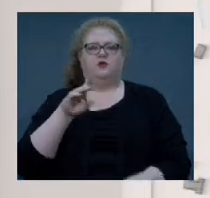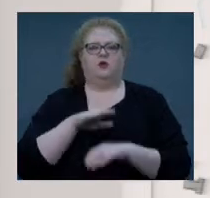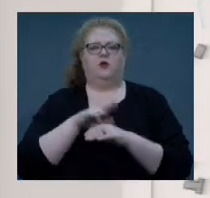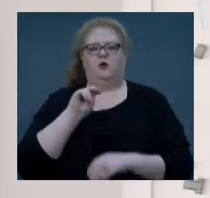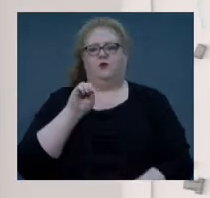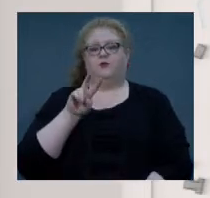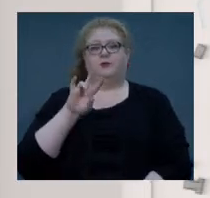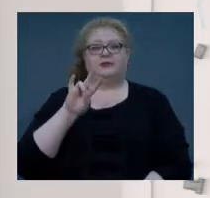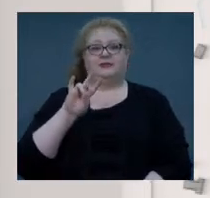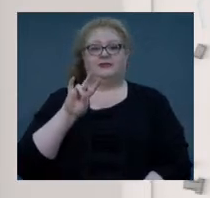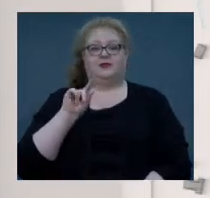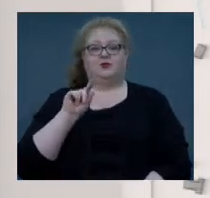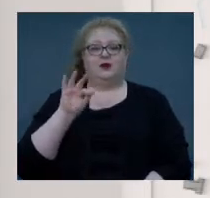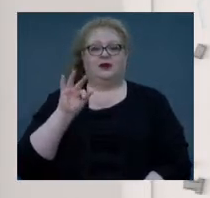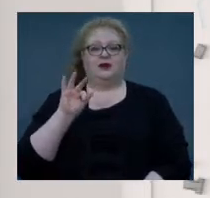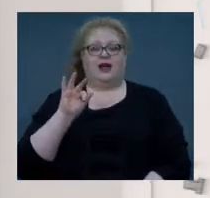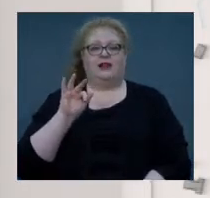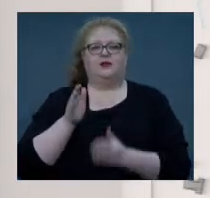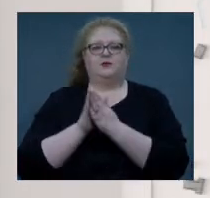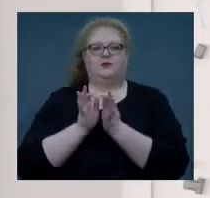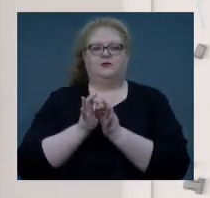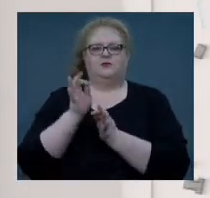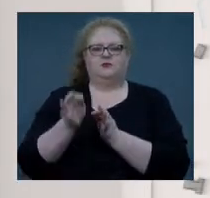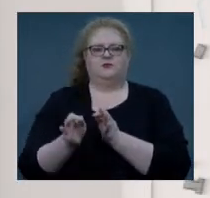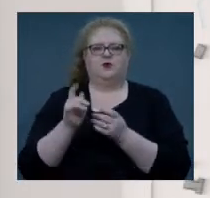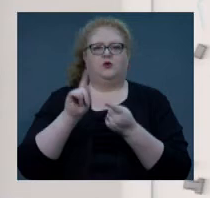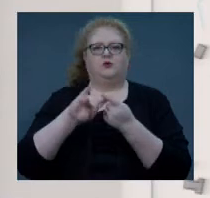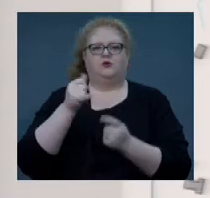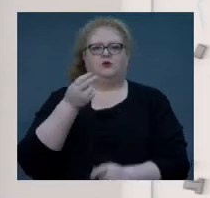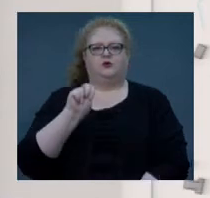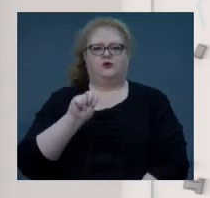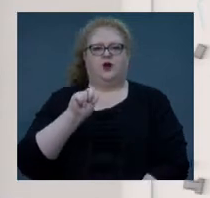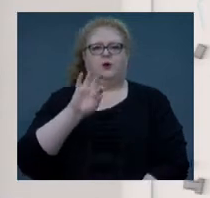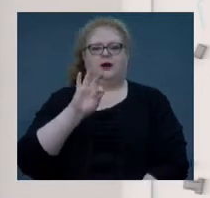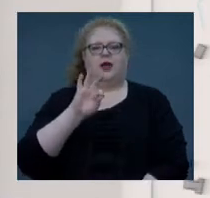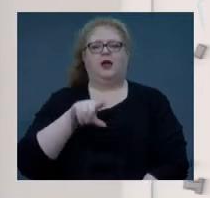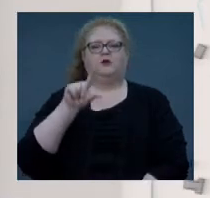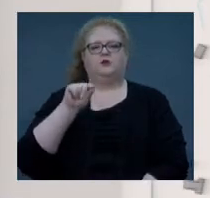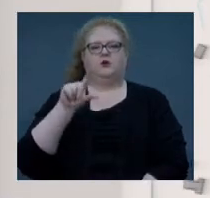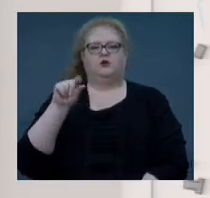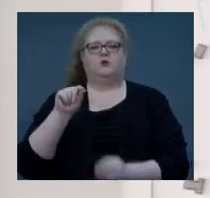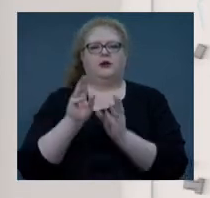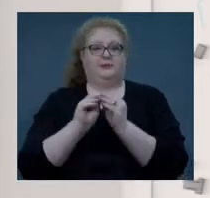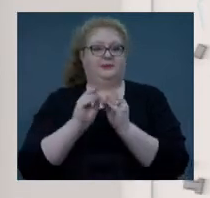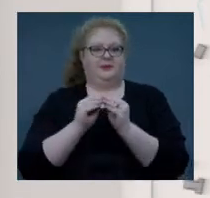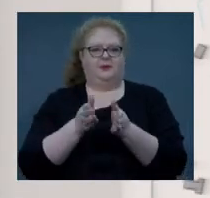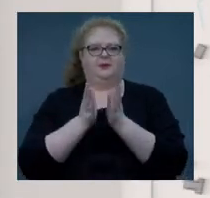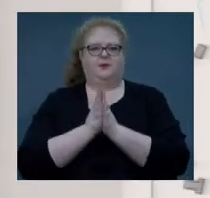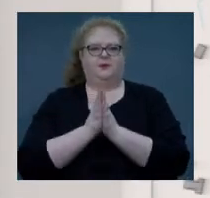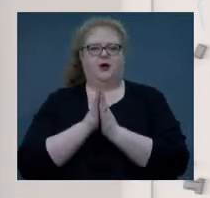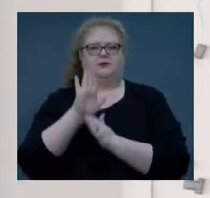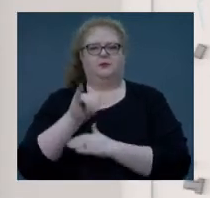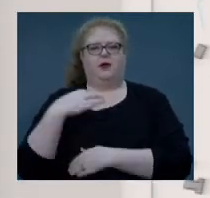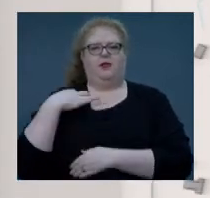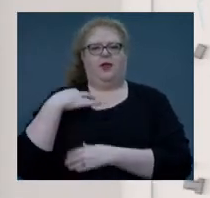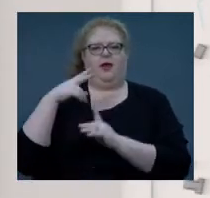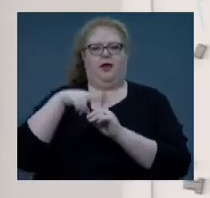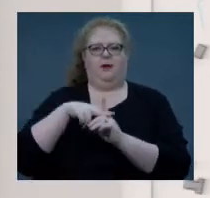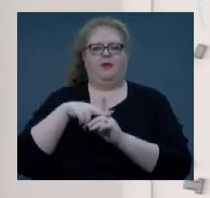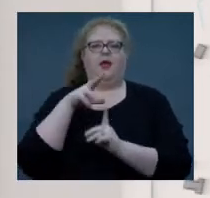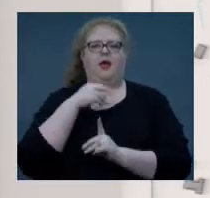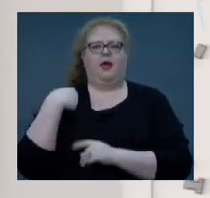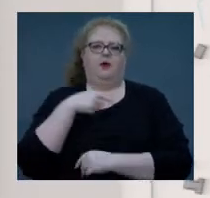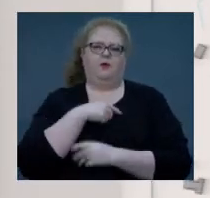7, 2019, a deferral of this item to the January 9, 2020 meeting was requested by the applicant. Staff